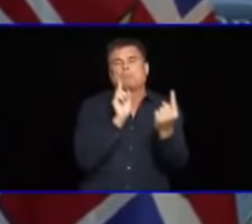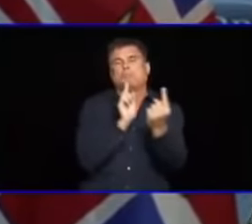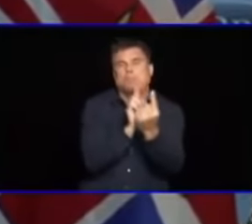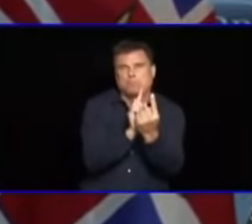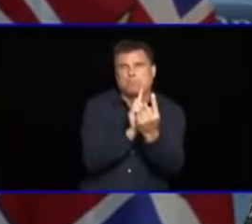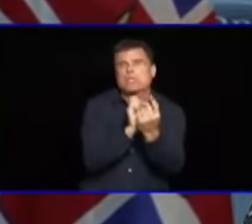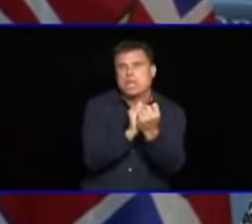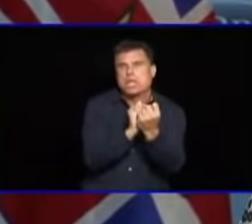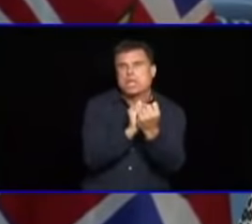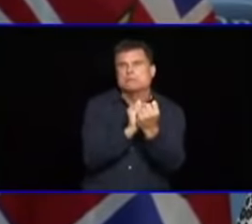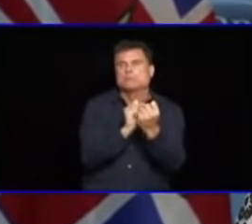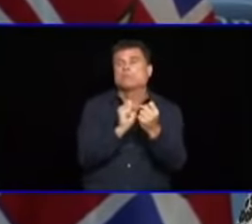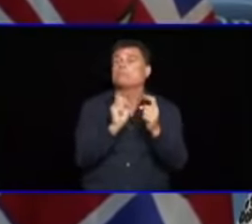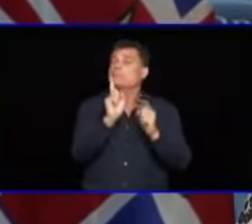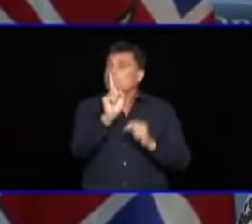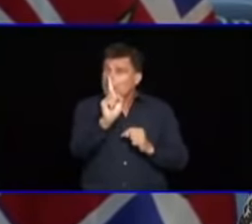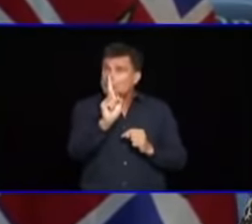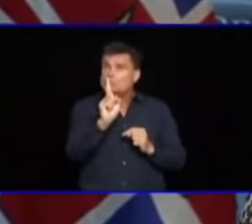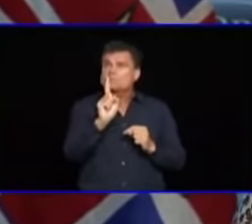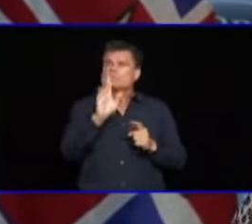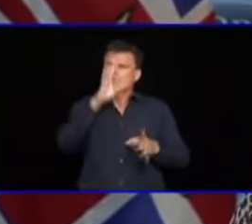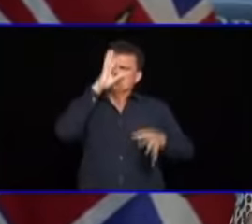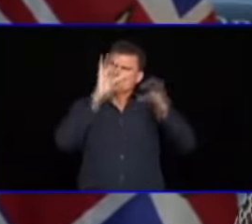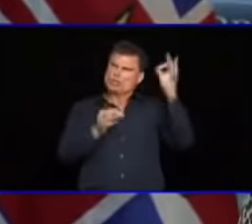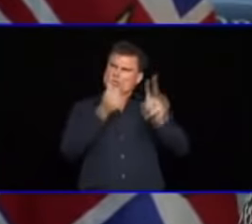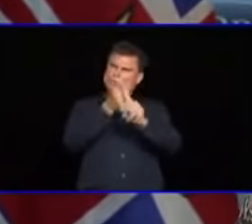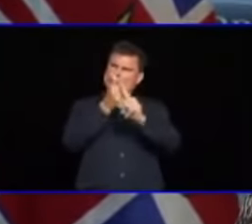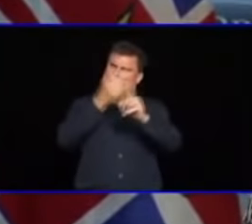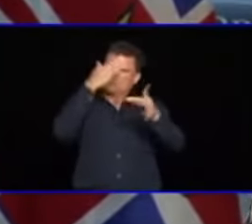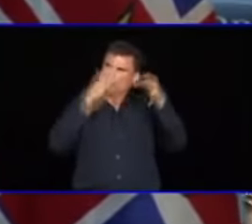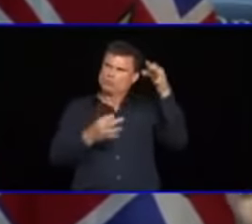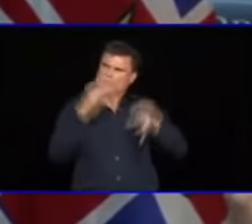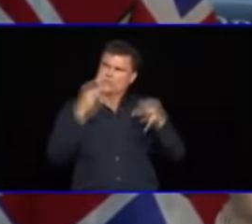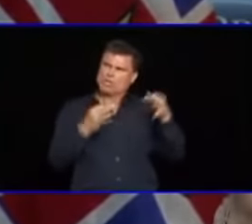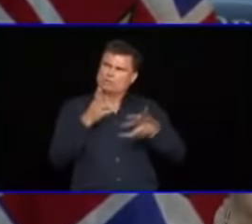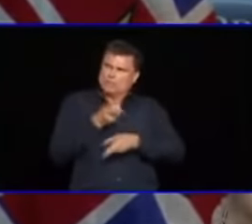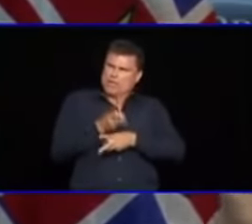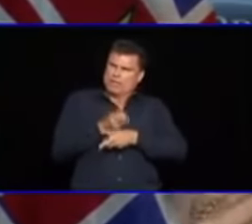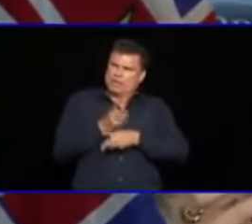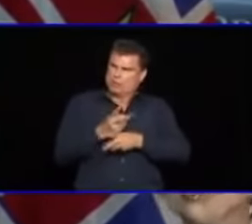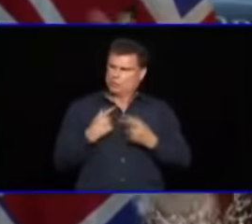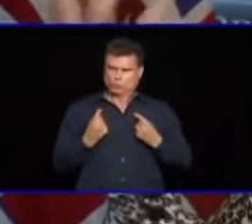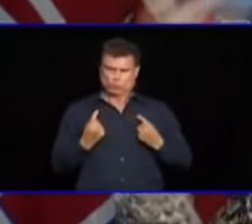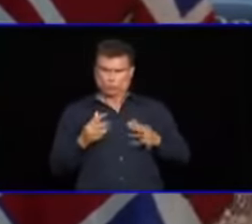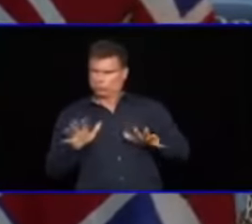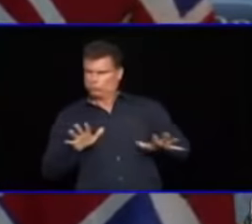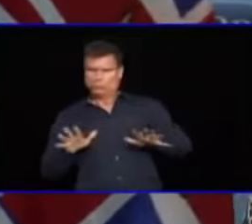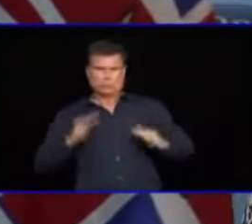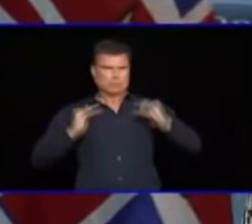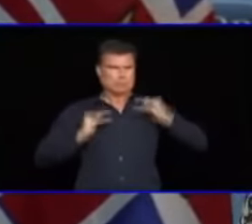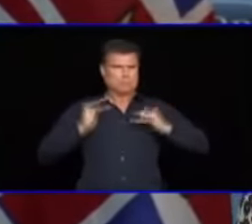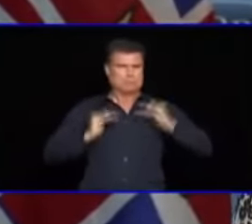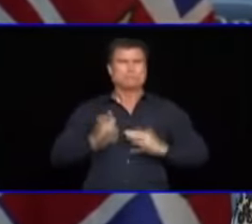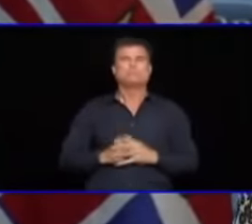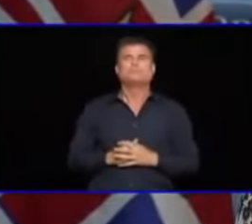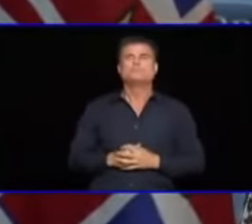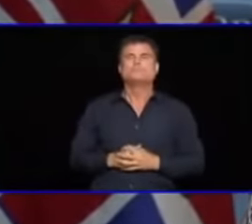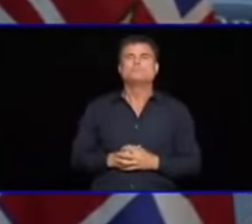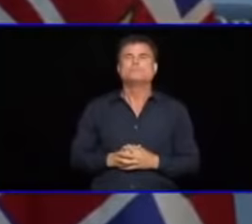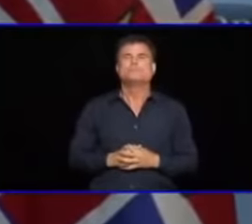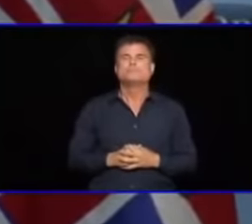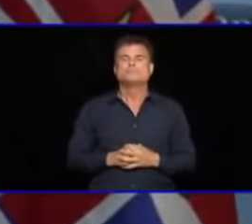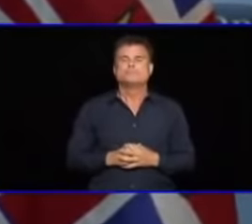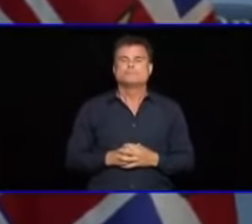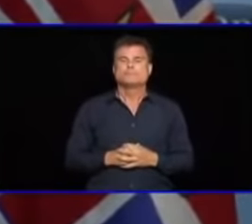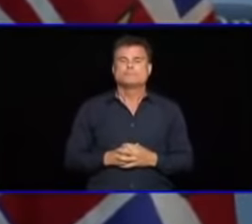environment with on an ongoing period of time. And we've seen this work in some of the COVID safety plans that we've had, for